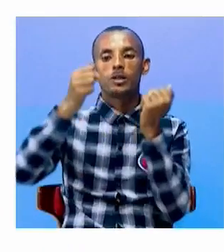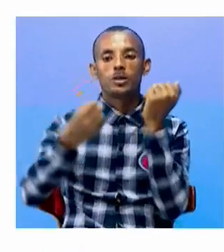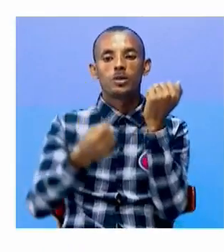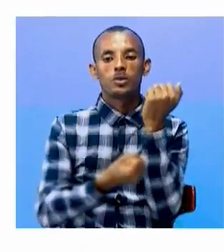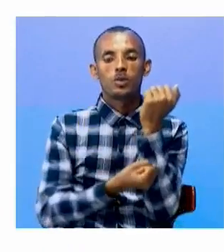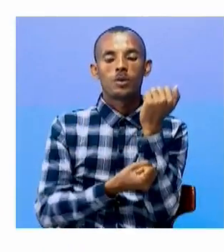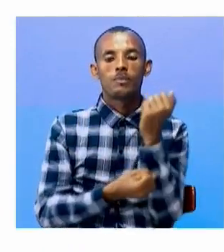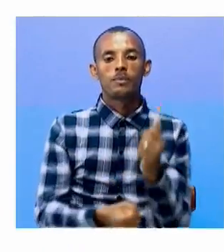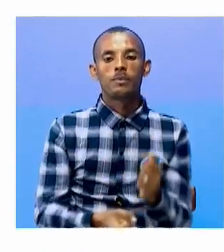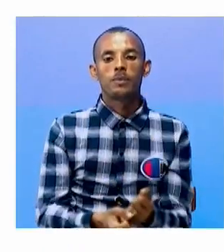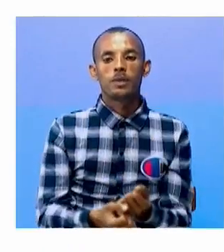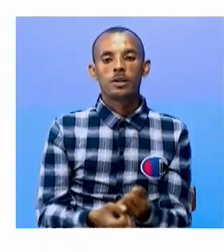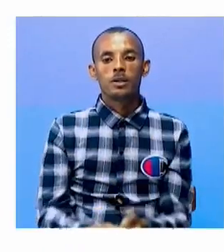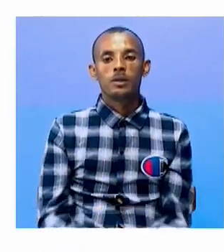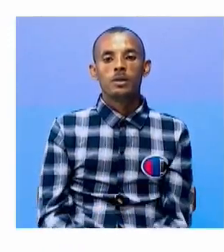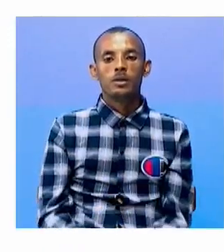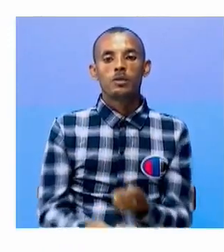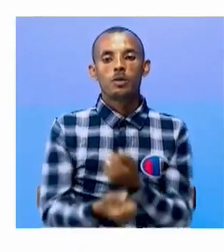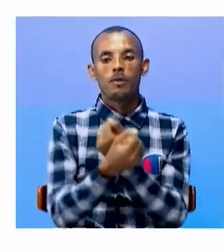solve